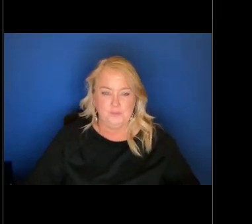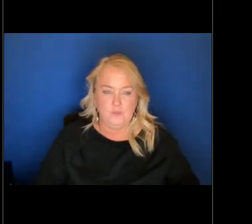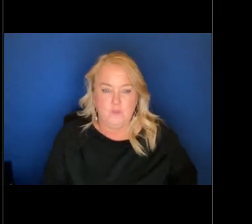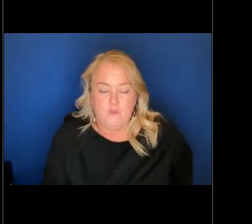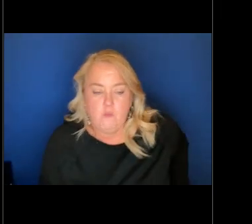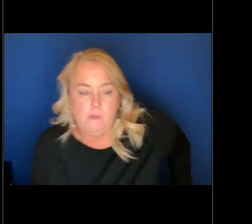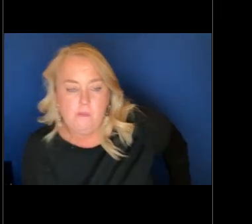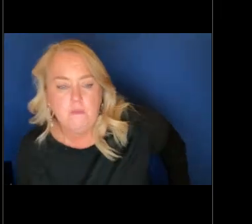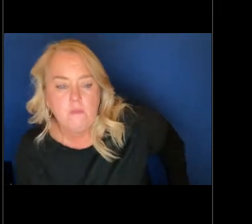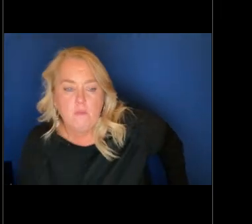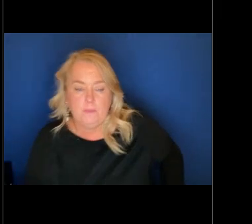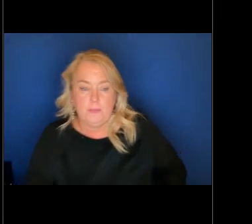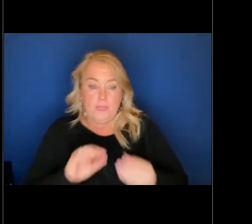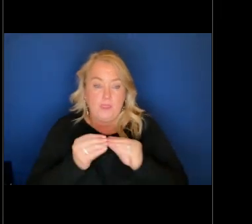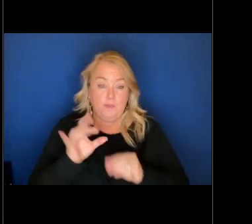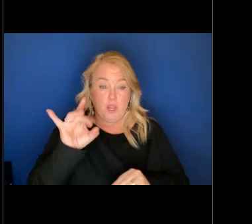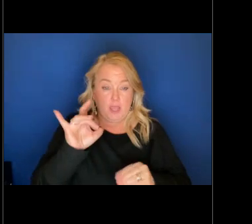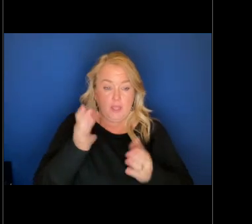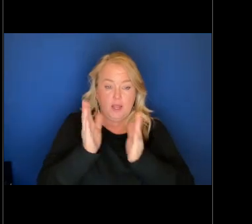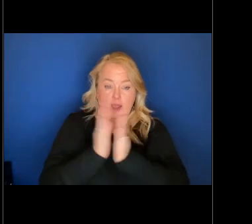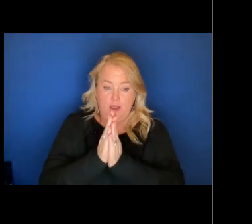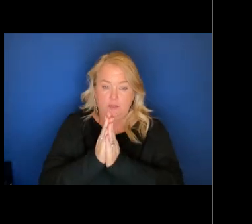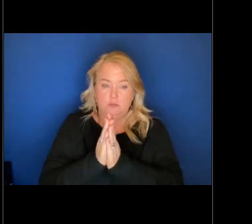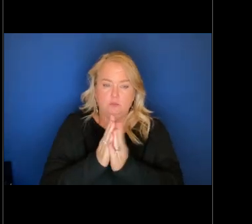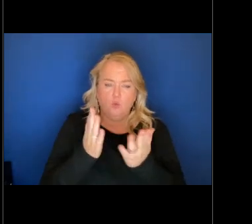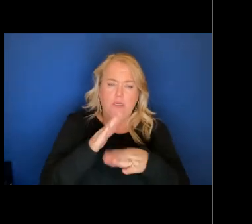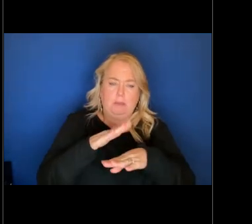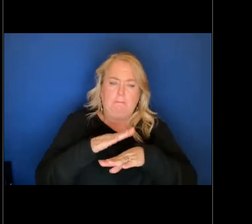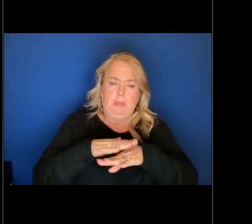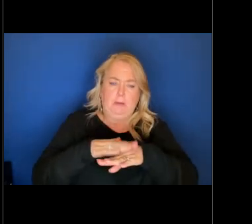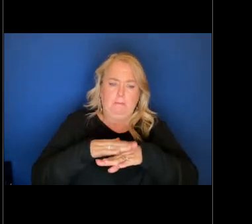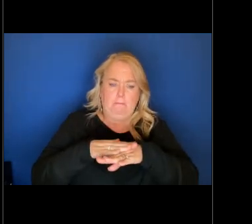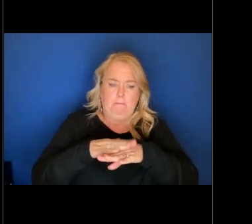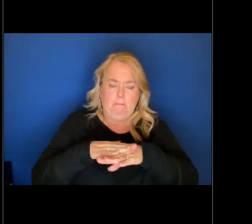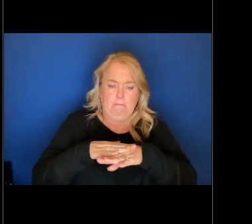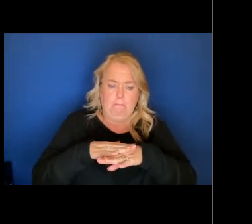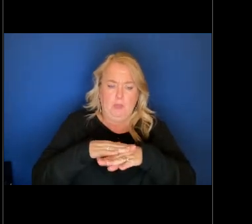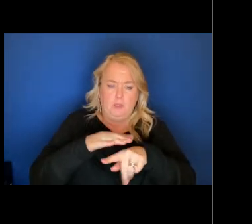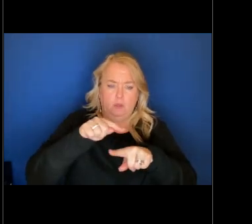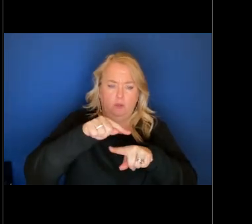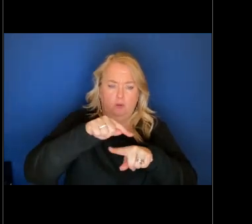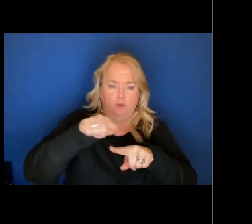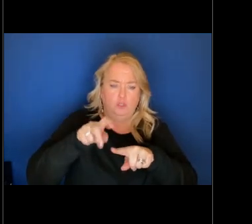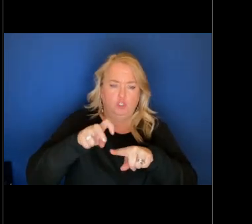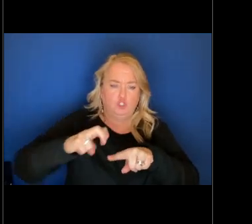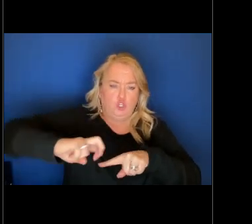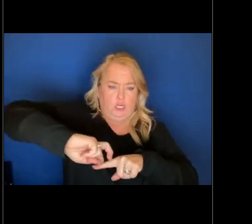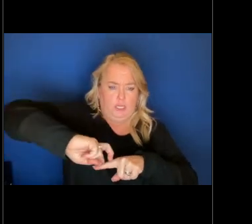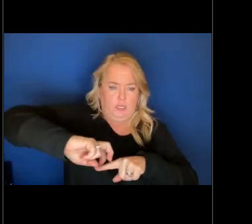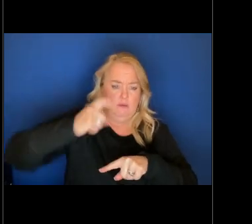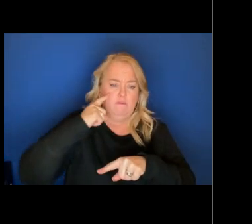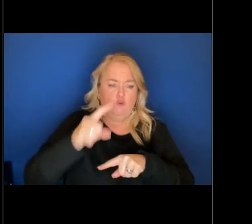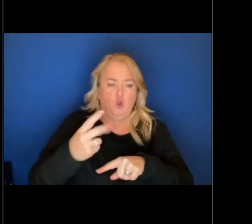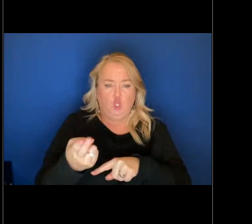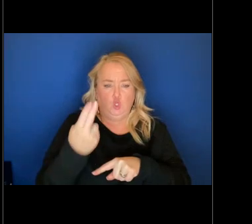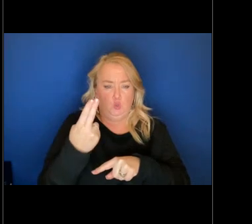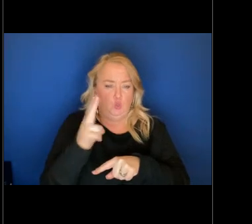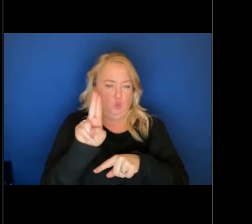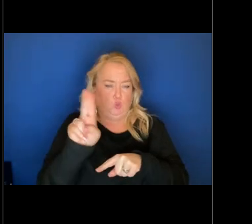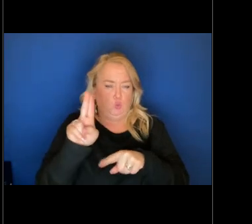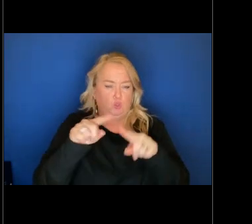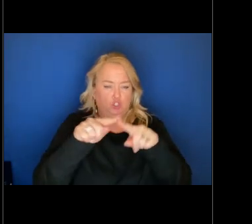Our 8th knowledge check asks, what is the minimum diameter turning circle required for a U-shaped kitchen